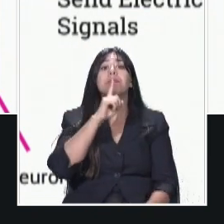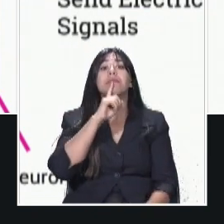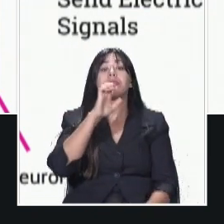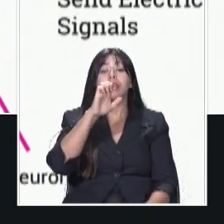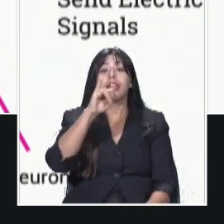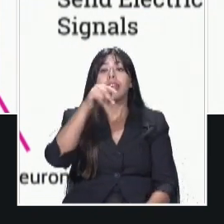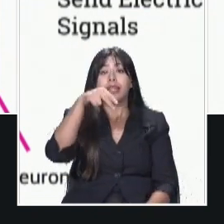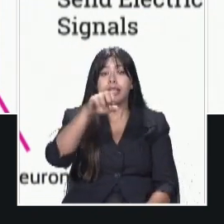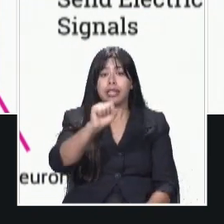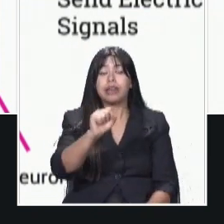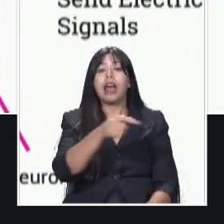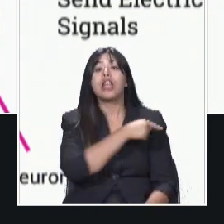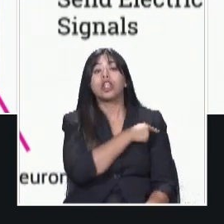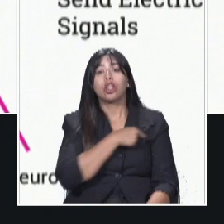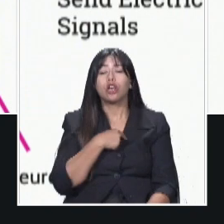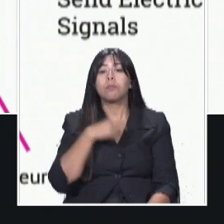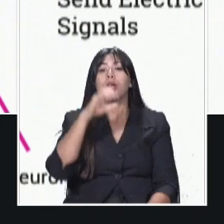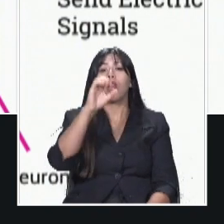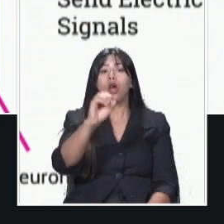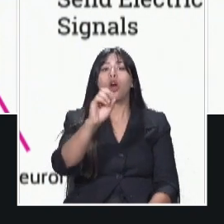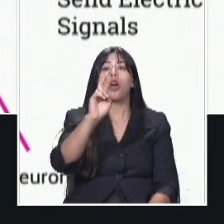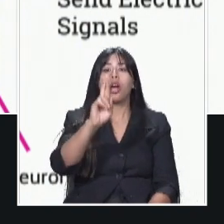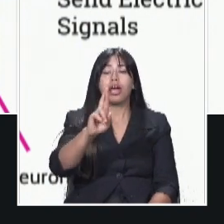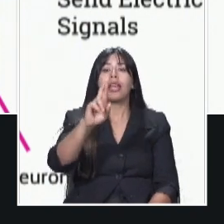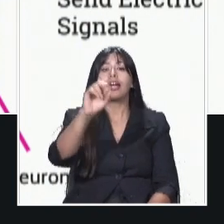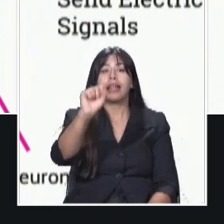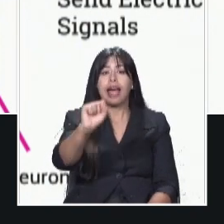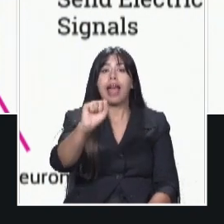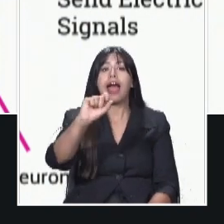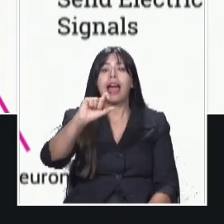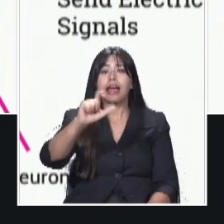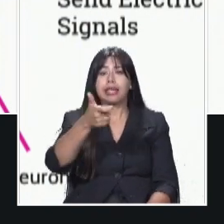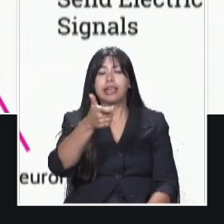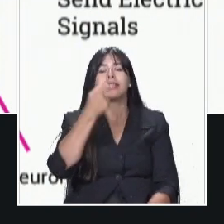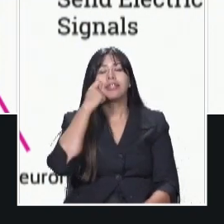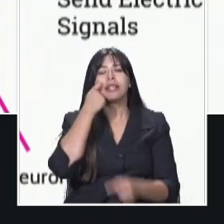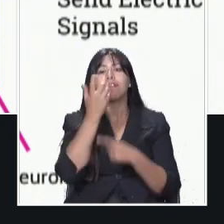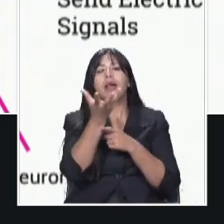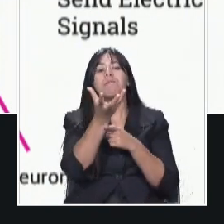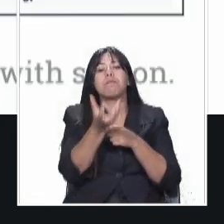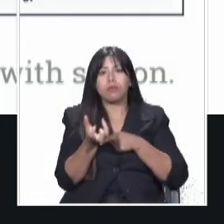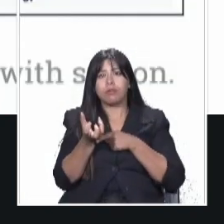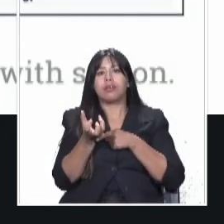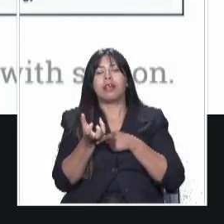class of G protein-coupled receptor. It's a protein, okay?